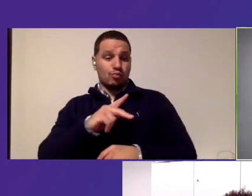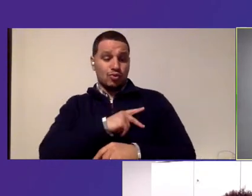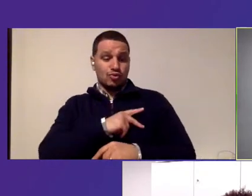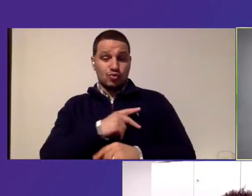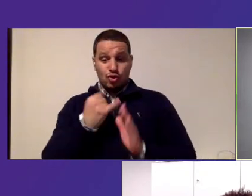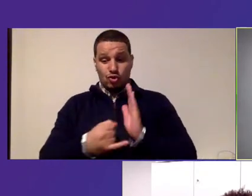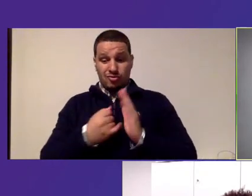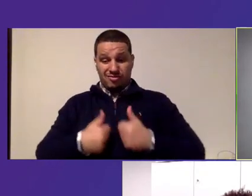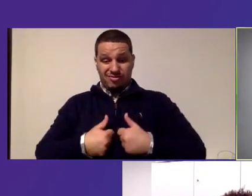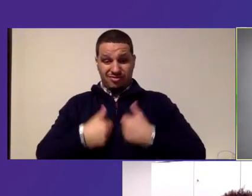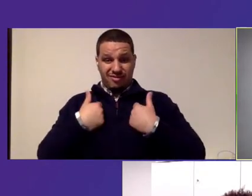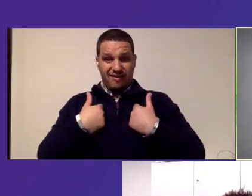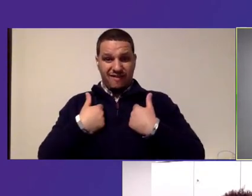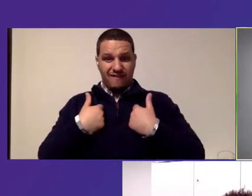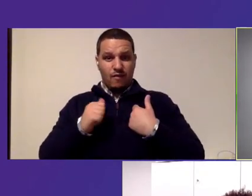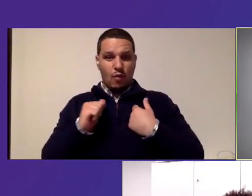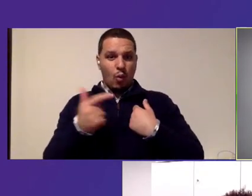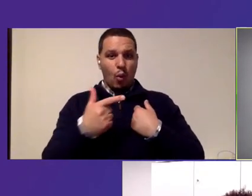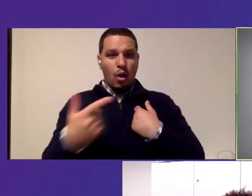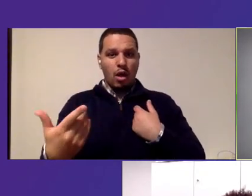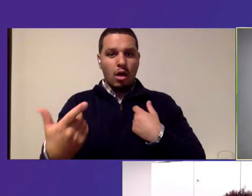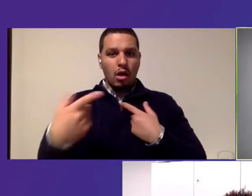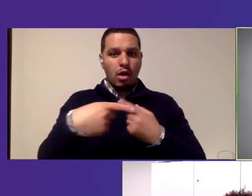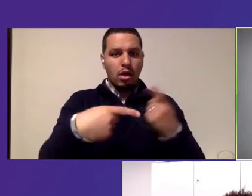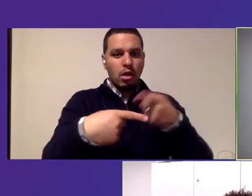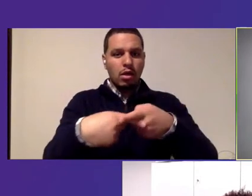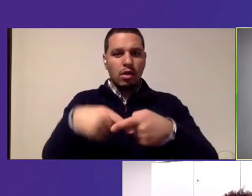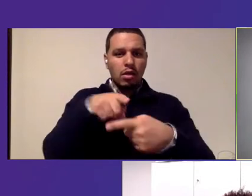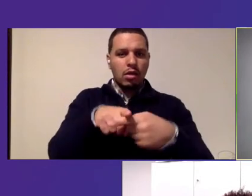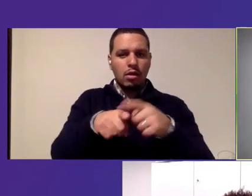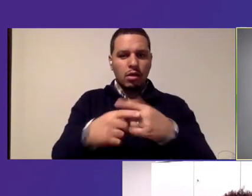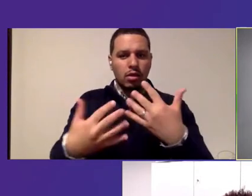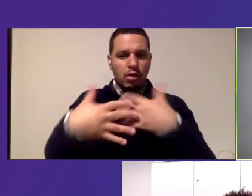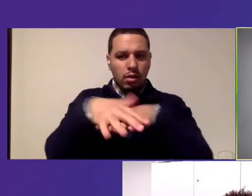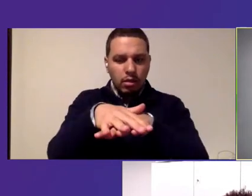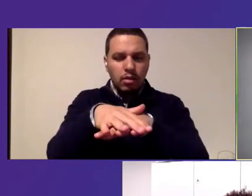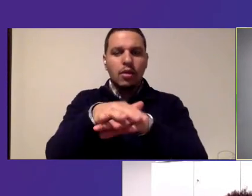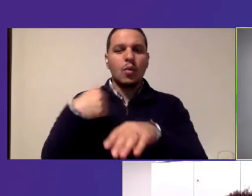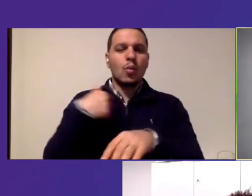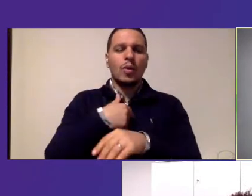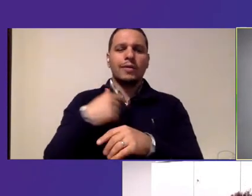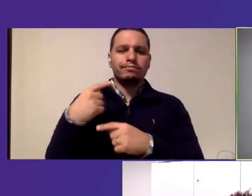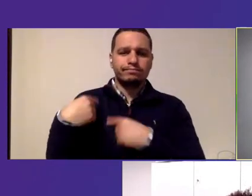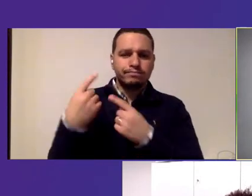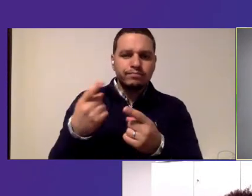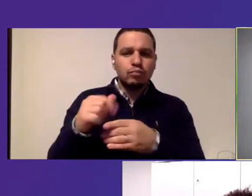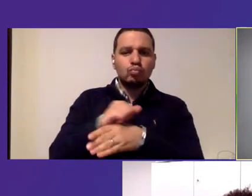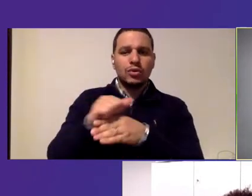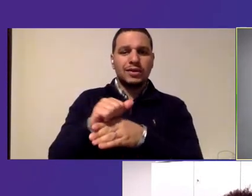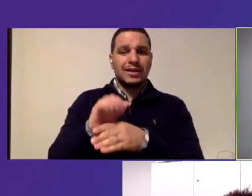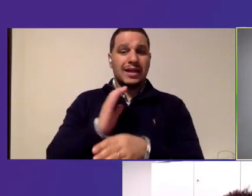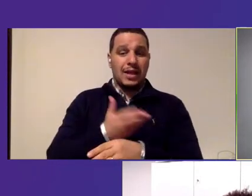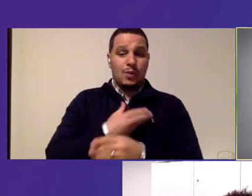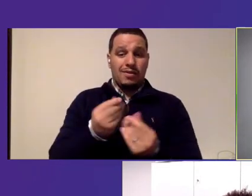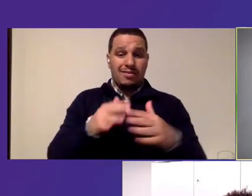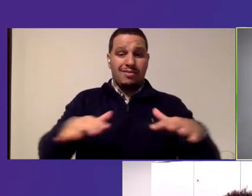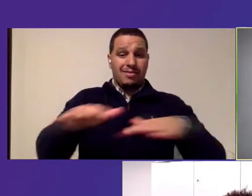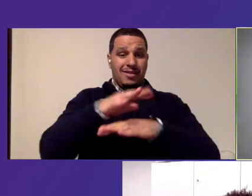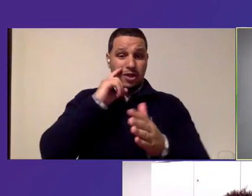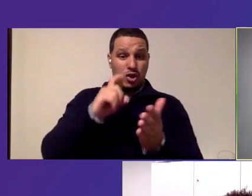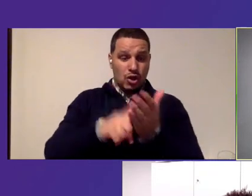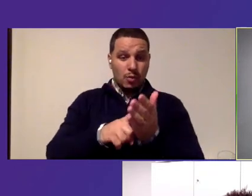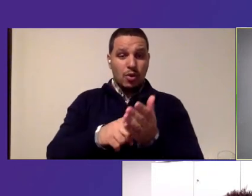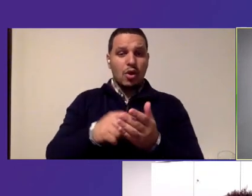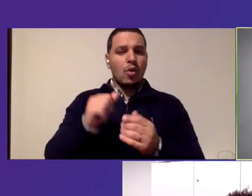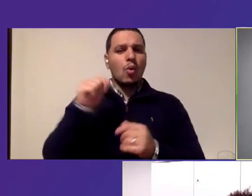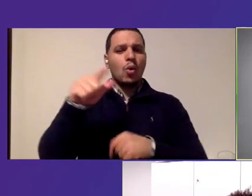intersect here as this organization. We regularly practice land acknowledgements at our meetings and our public convenings. For